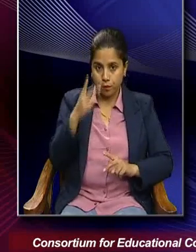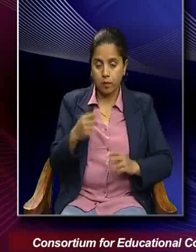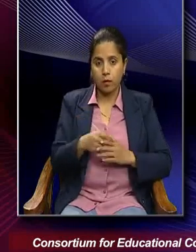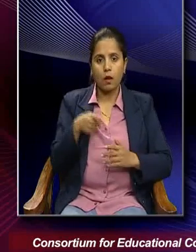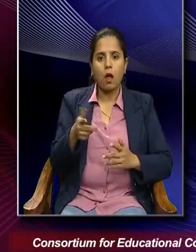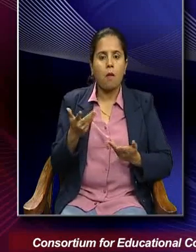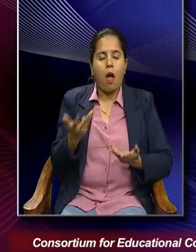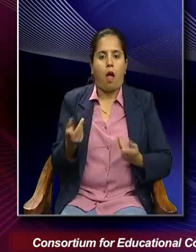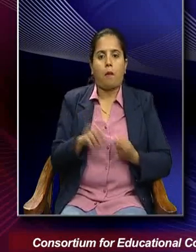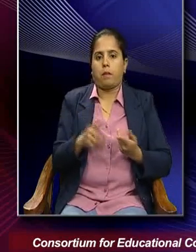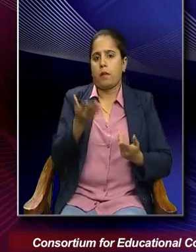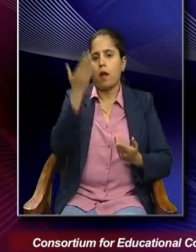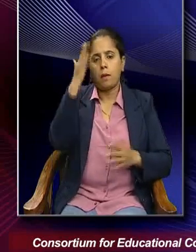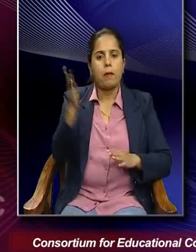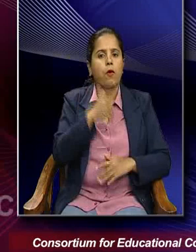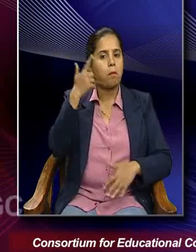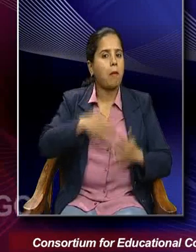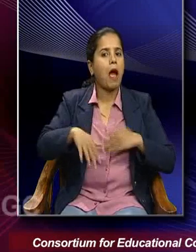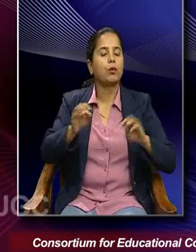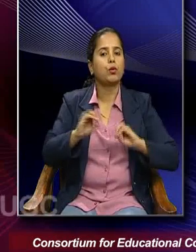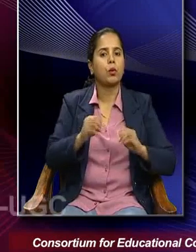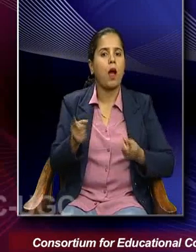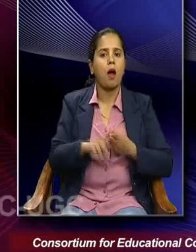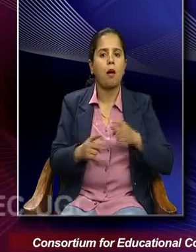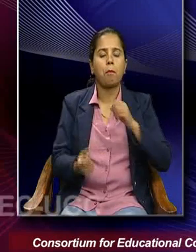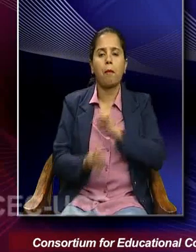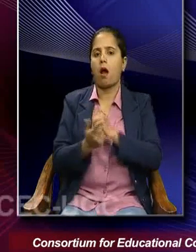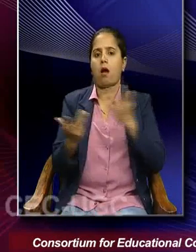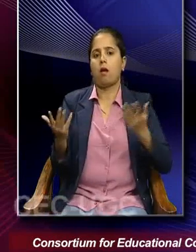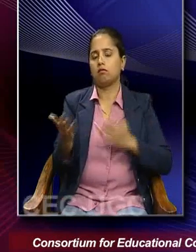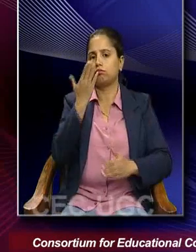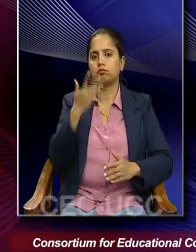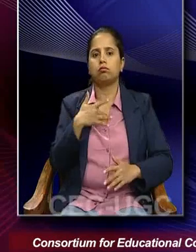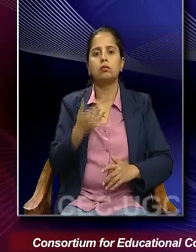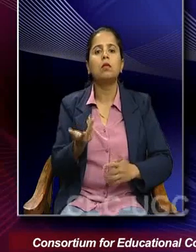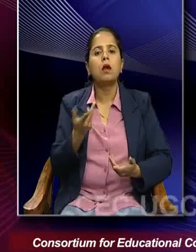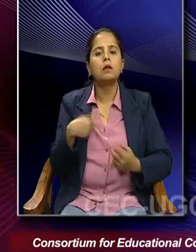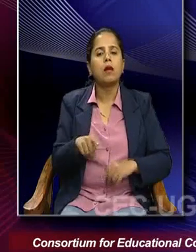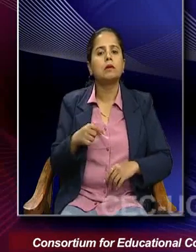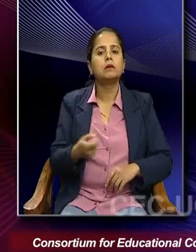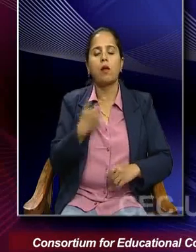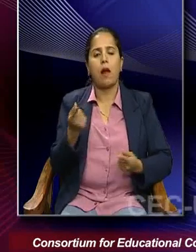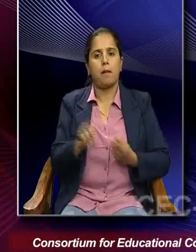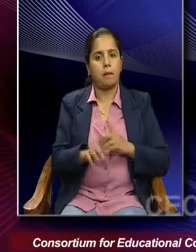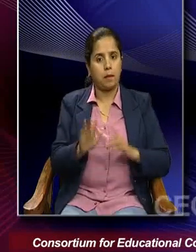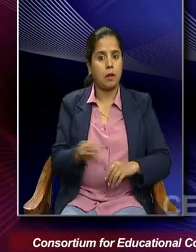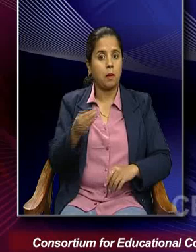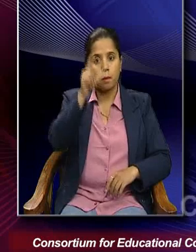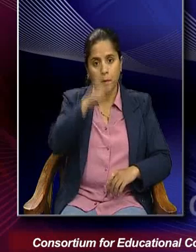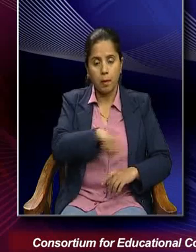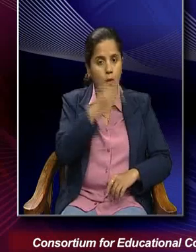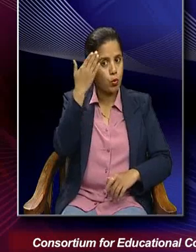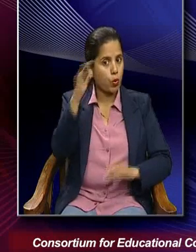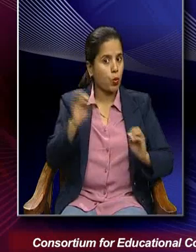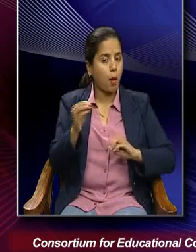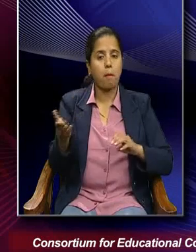the individual. So, the I is actually unpredictable, it is one is unknown,